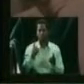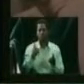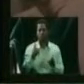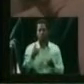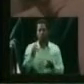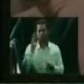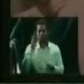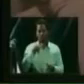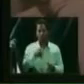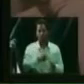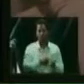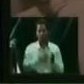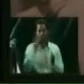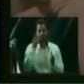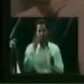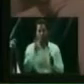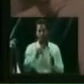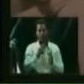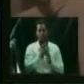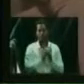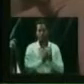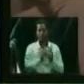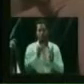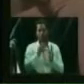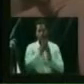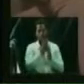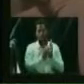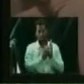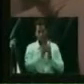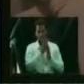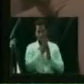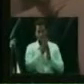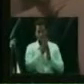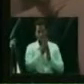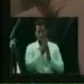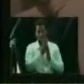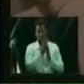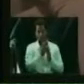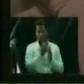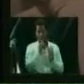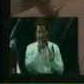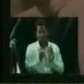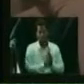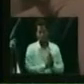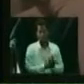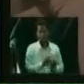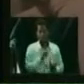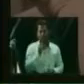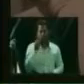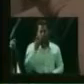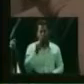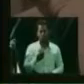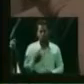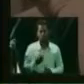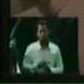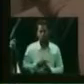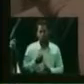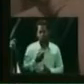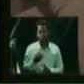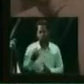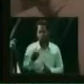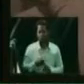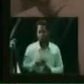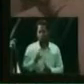as required by law. That illegal act remained hidden, not for a few days or a few months, but for an